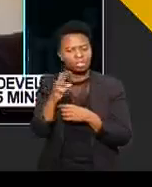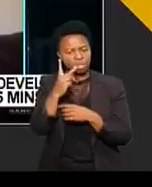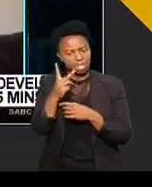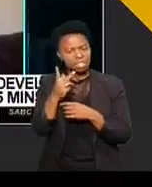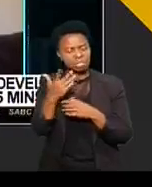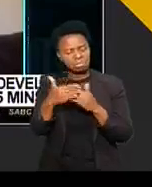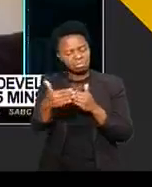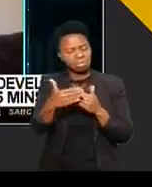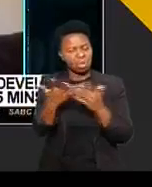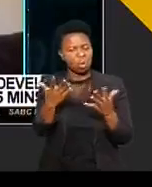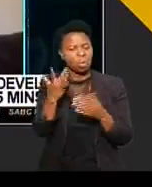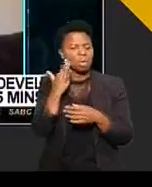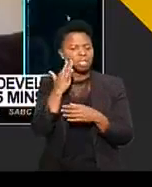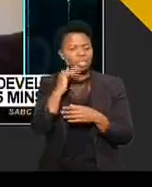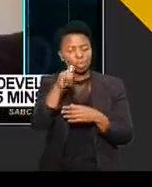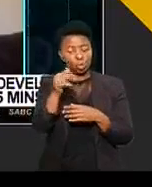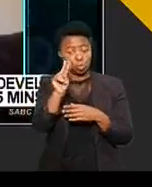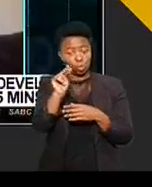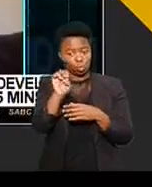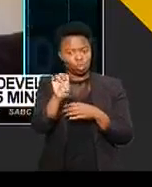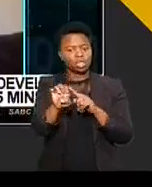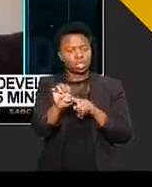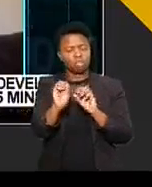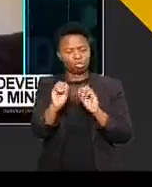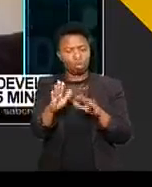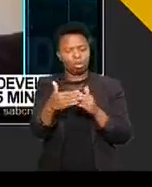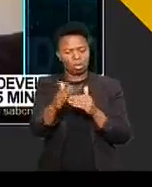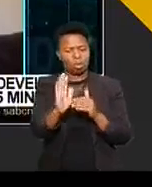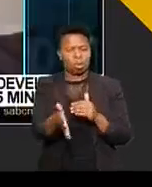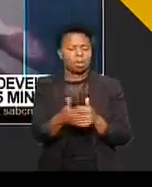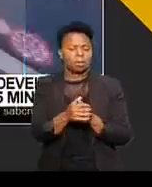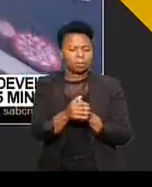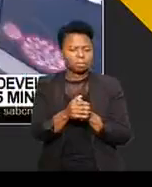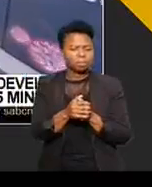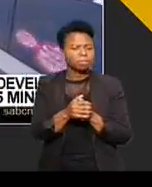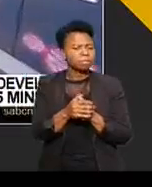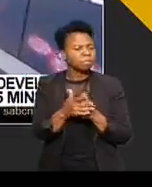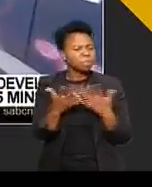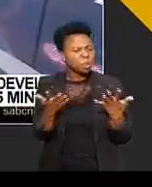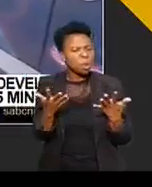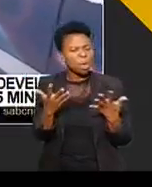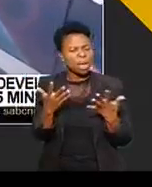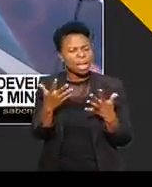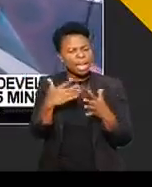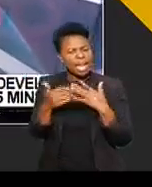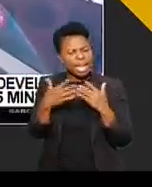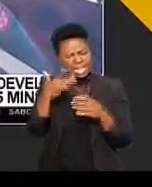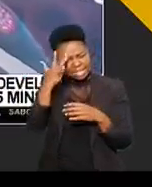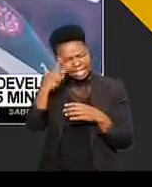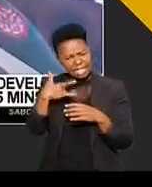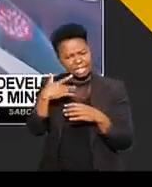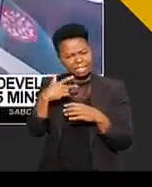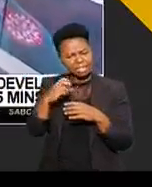Yeah. So they are not ready. We have to follow the due procedures. Yeah, in an era where sickness, ailments, and some kind of viruses